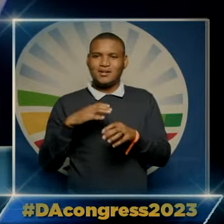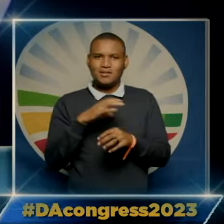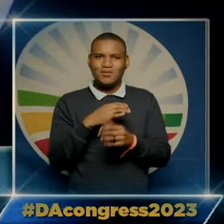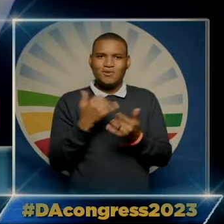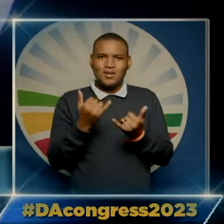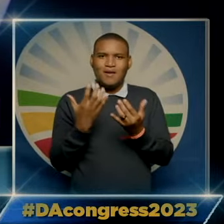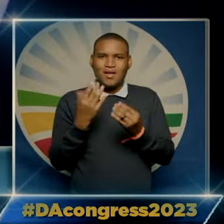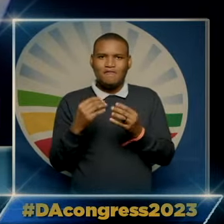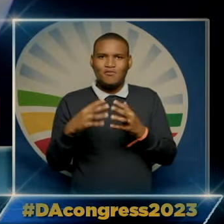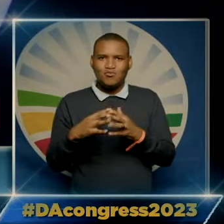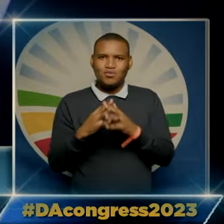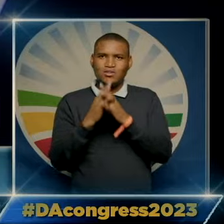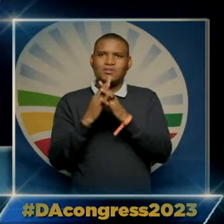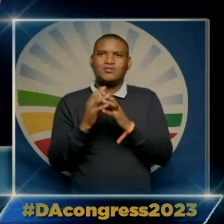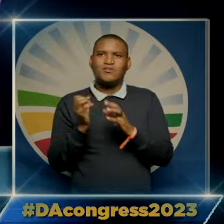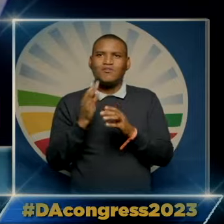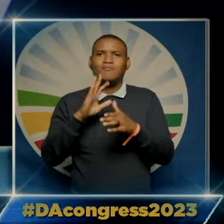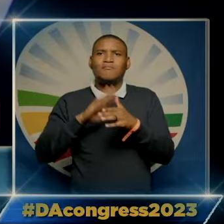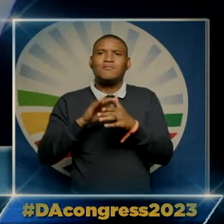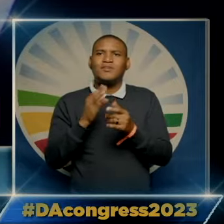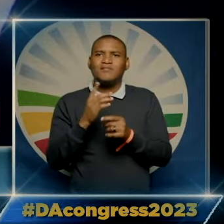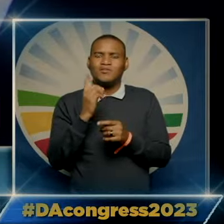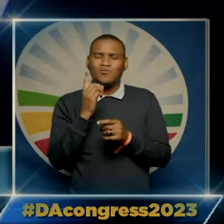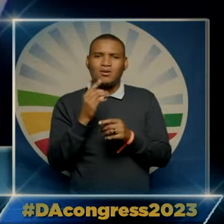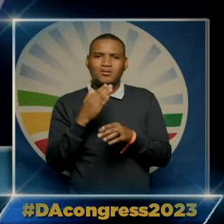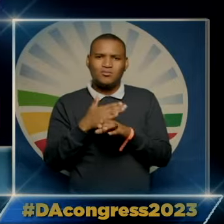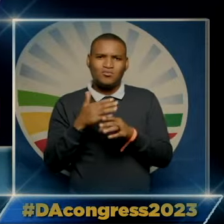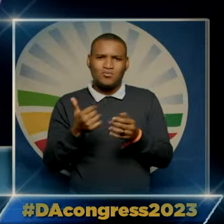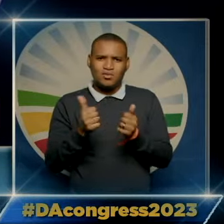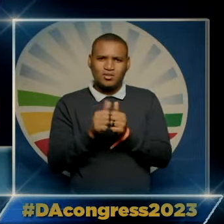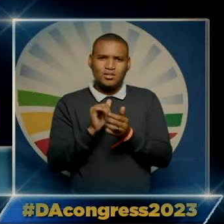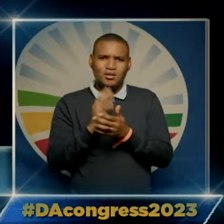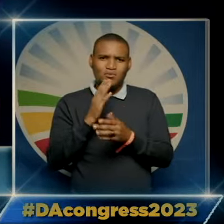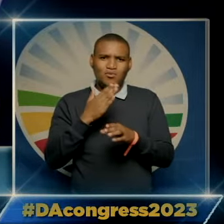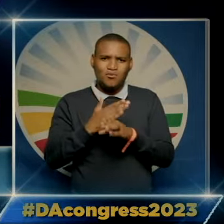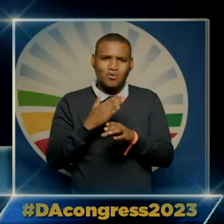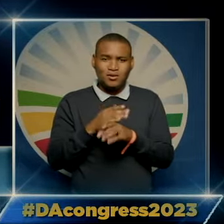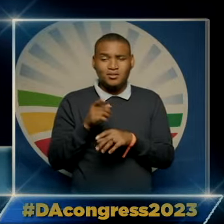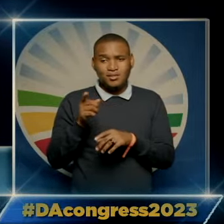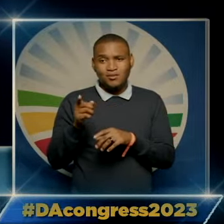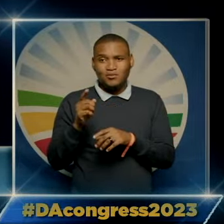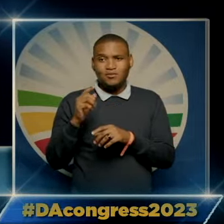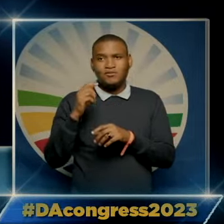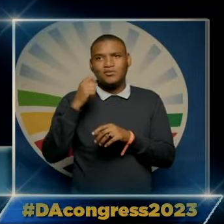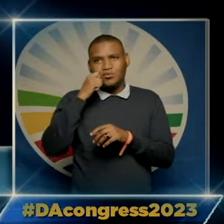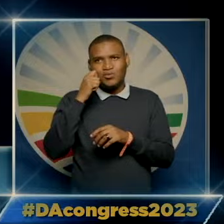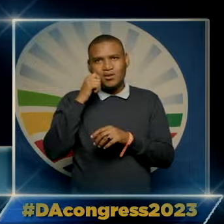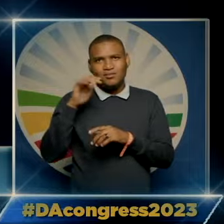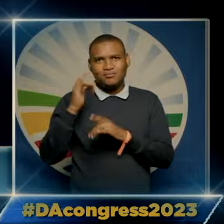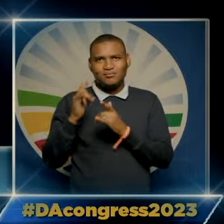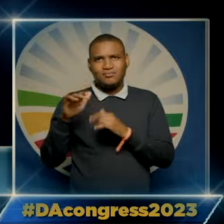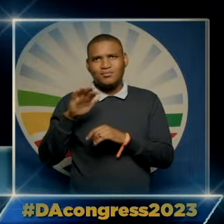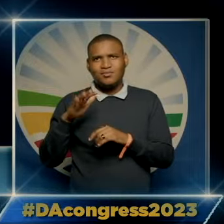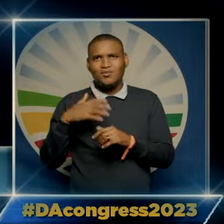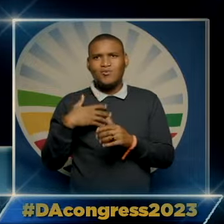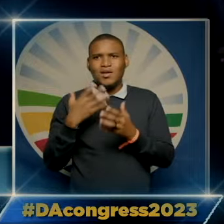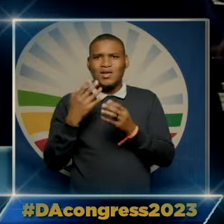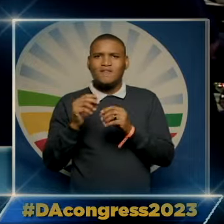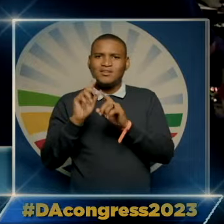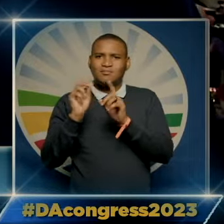have a unity of purpose. So if there is one coalition that will work, it's the one in the capital city. And Kwena, we've got a